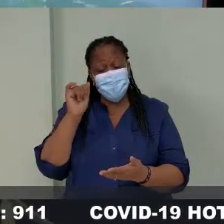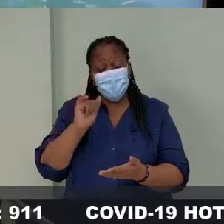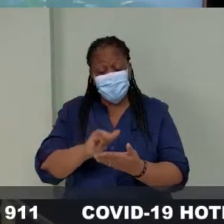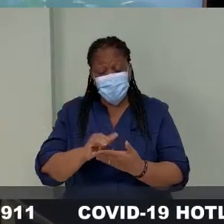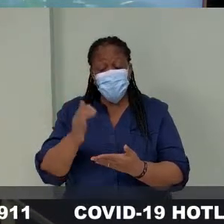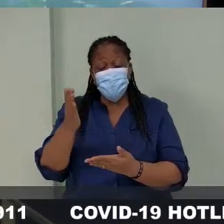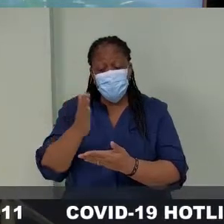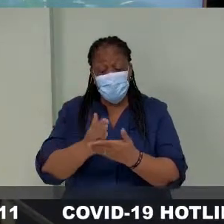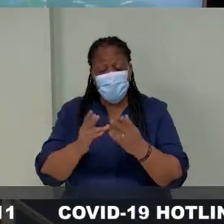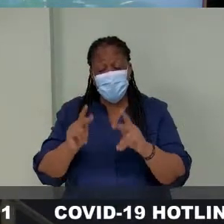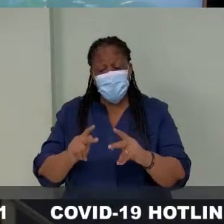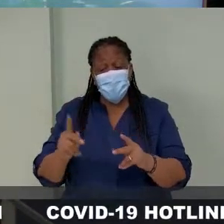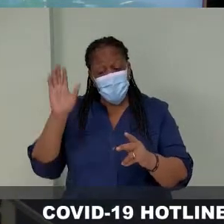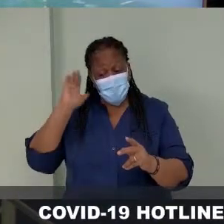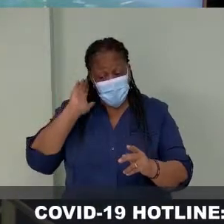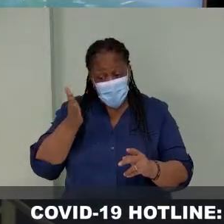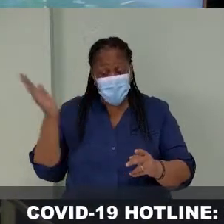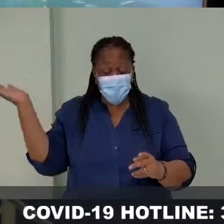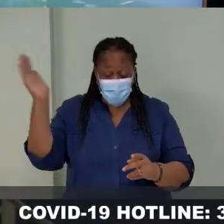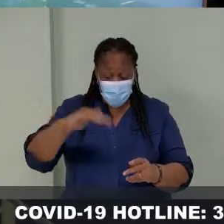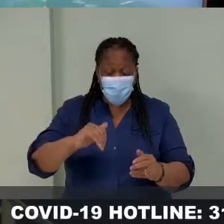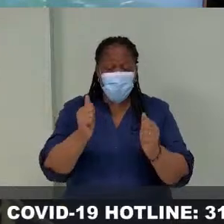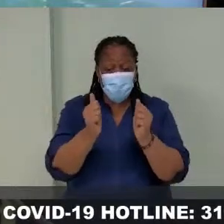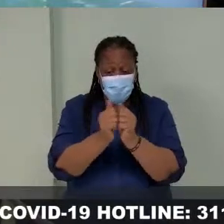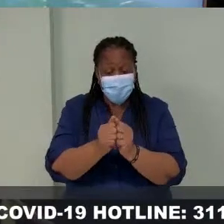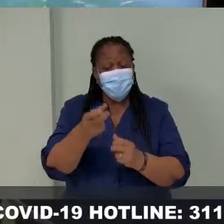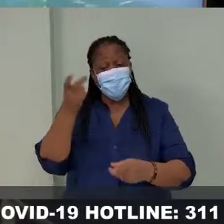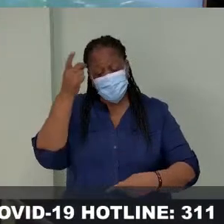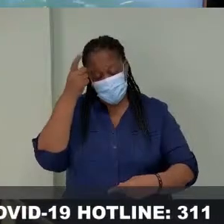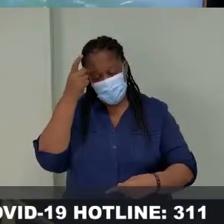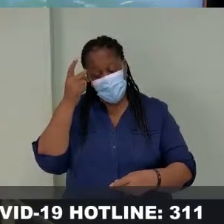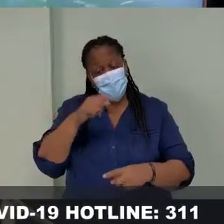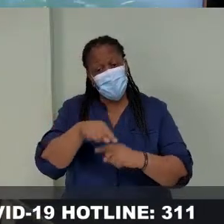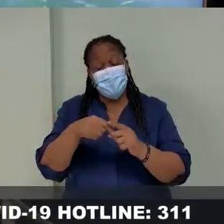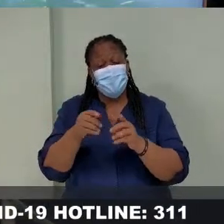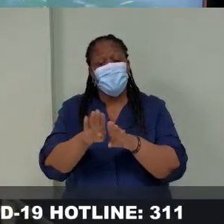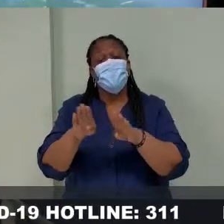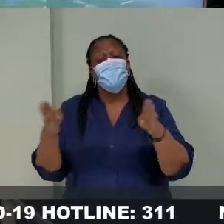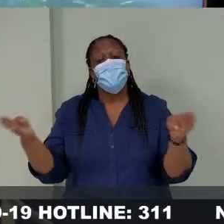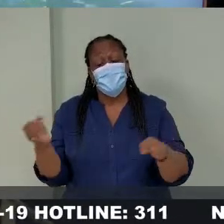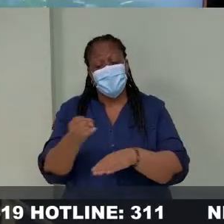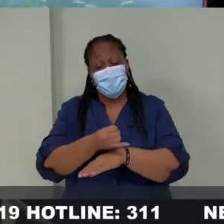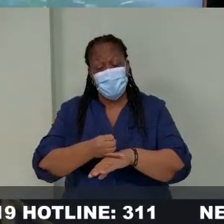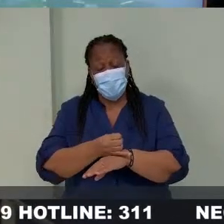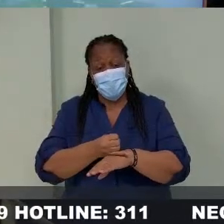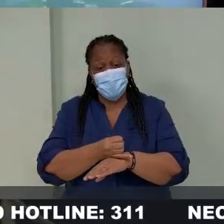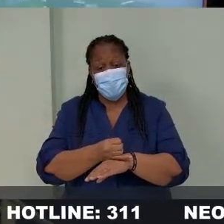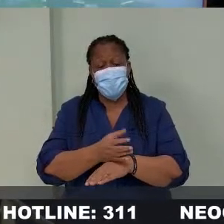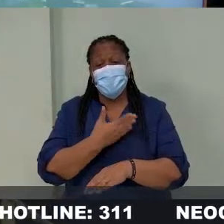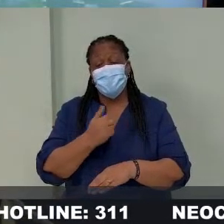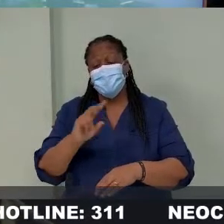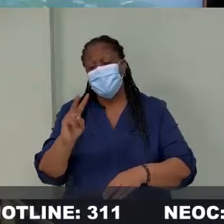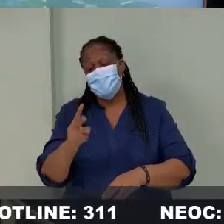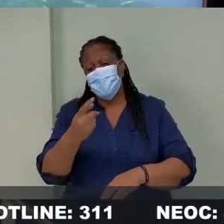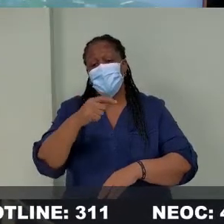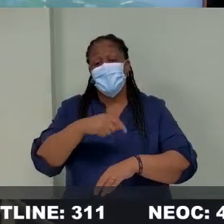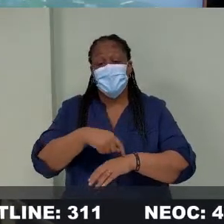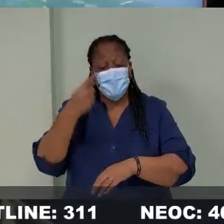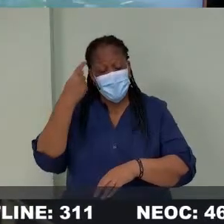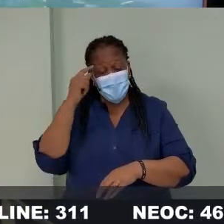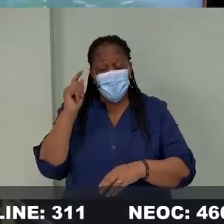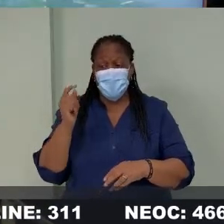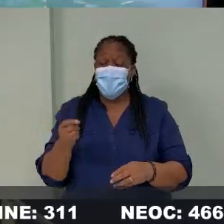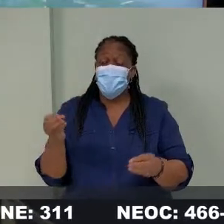the re-entry of the virus upon reopening, and that the second wave is likely to be more